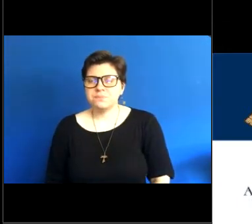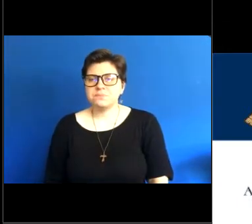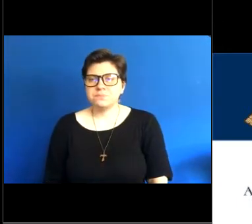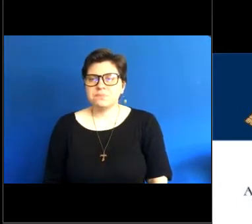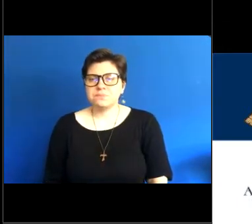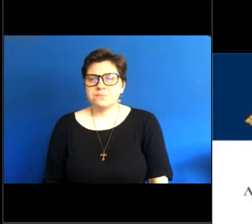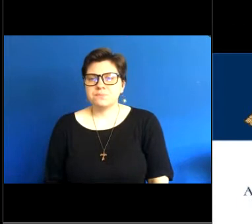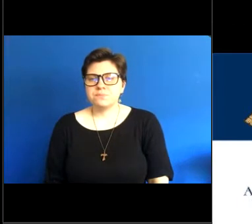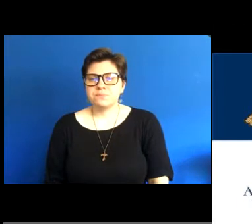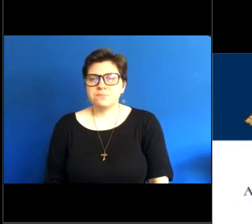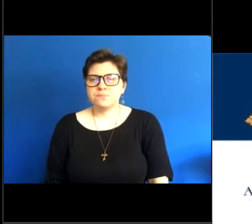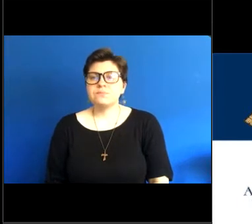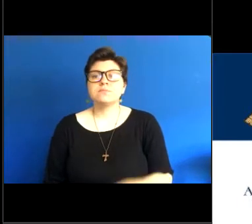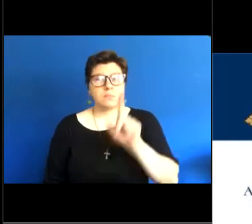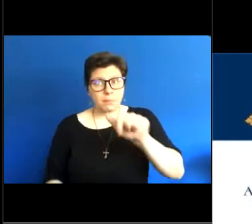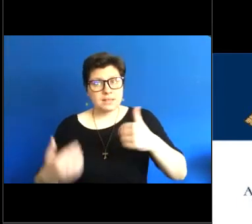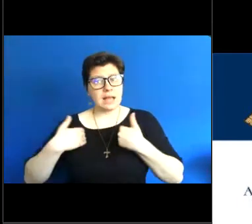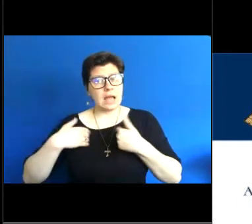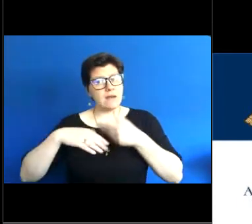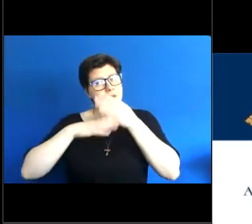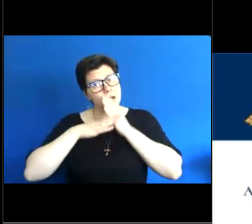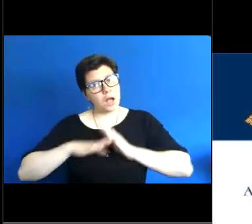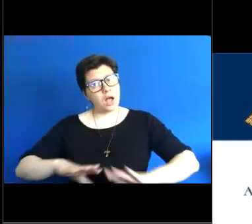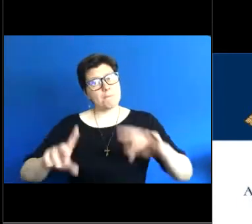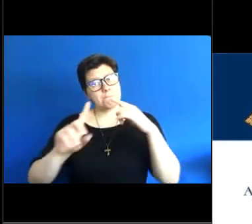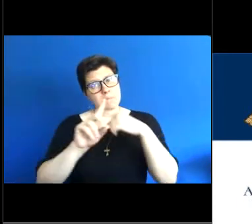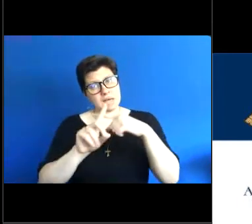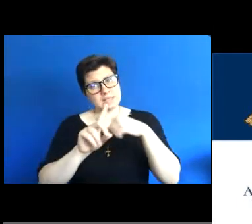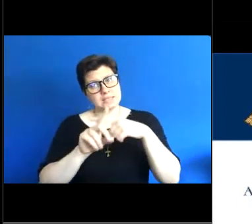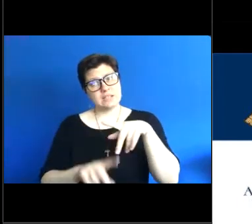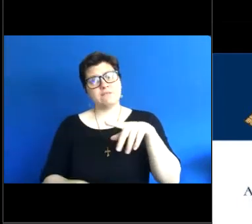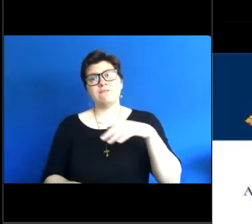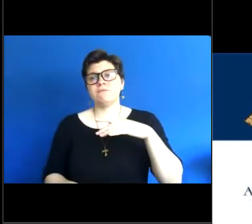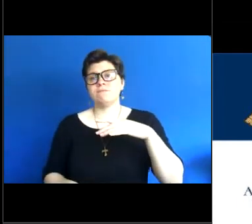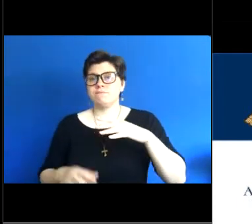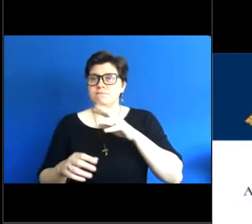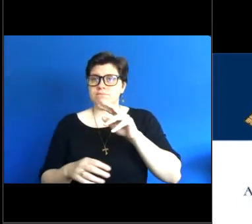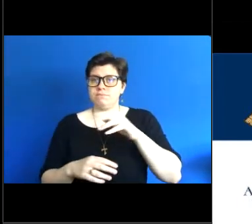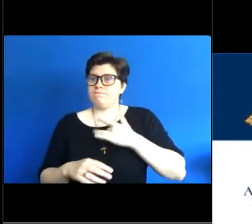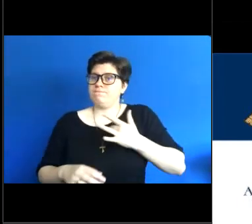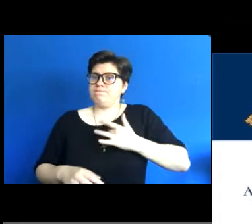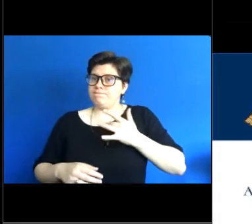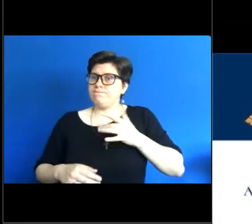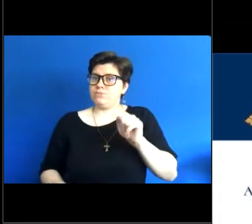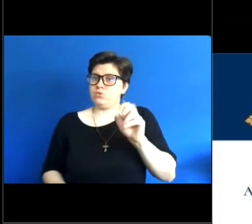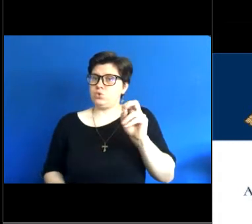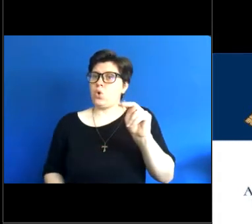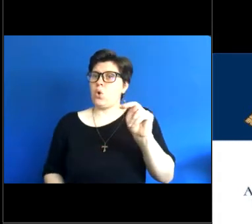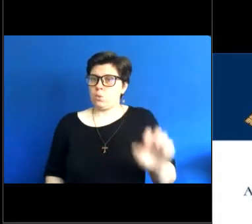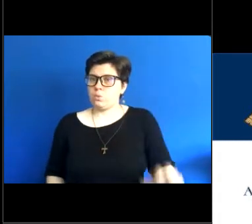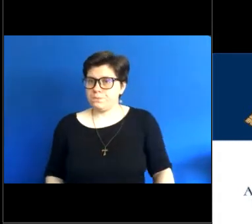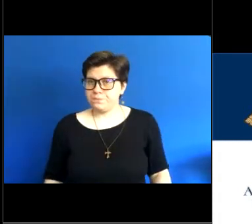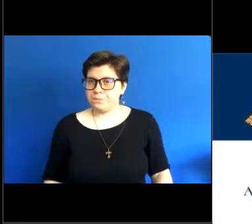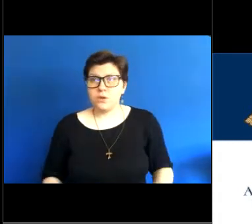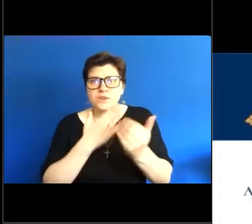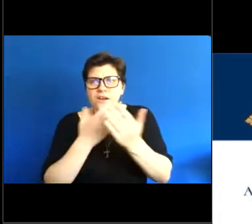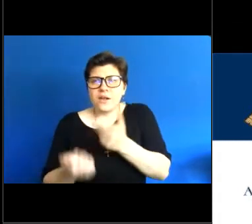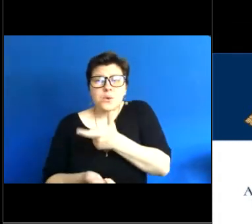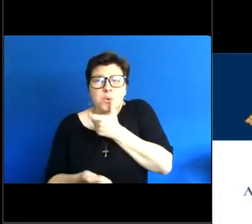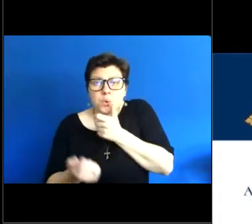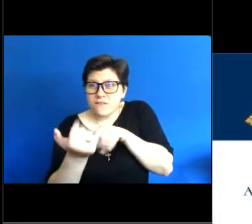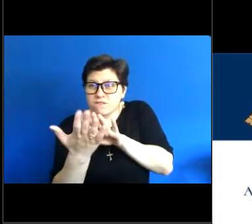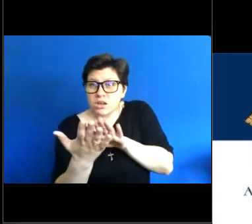need to set a calm and positive tone. And this is across the board, regardless of who is in front of us,